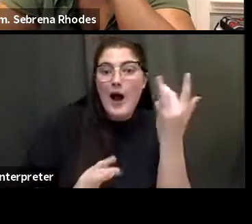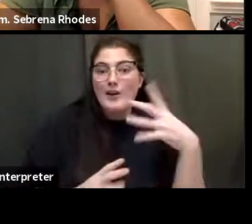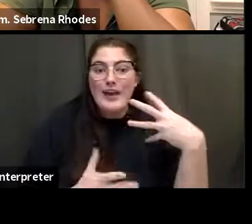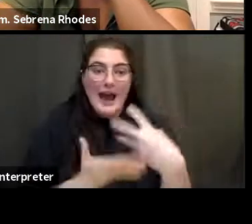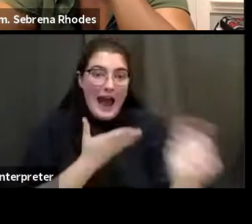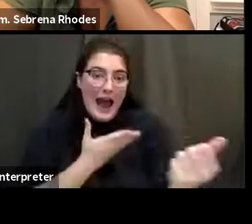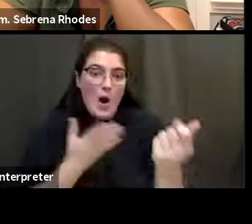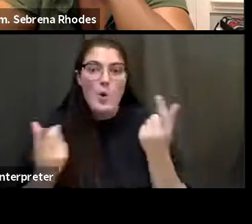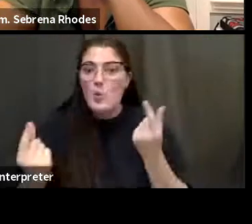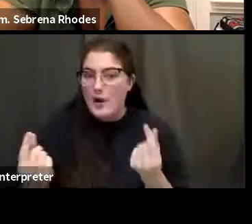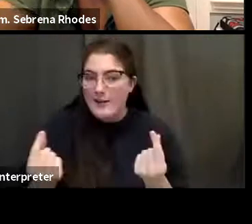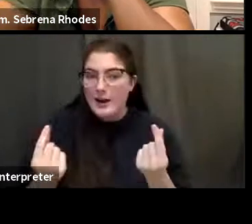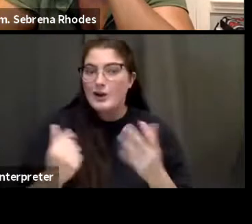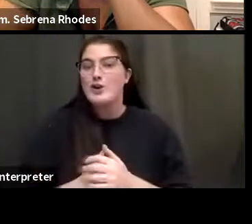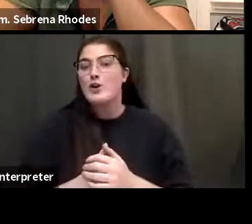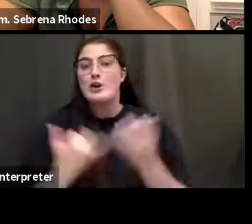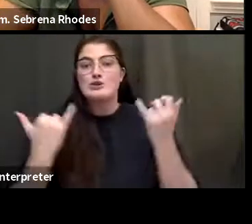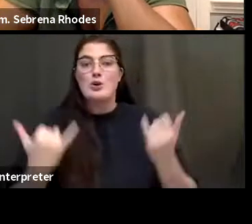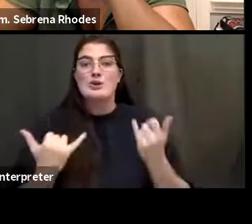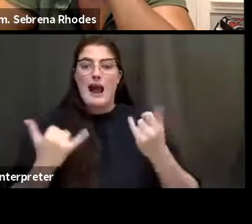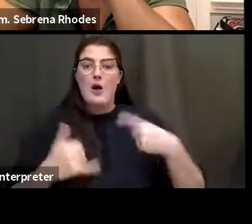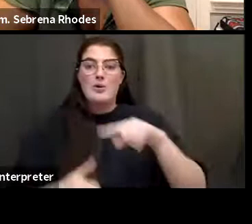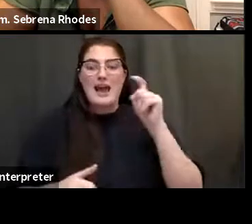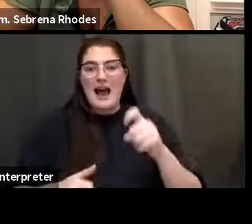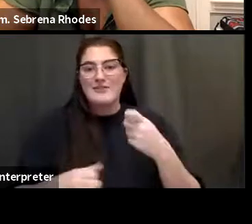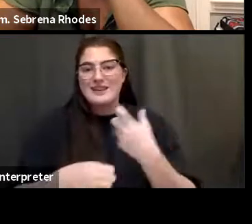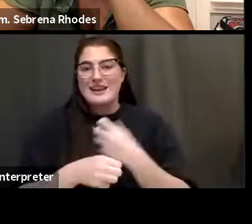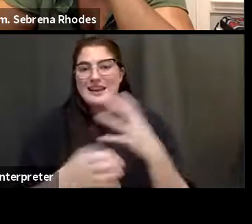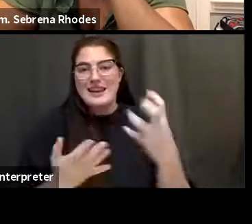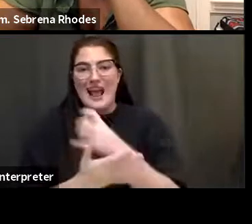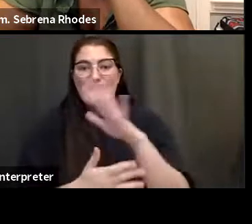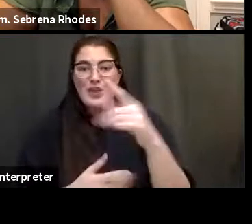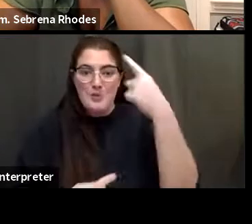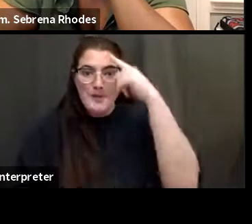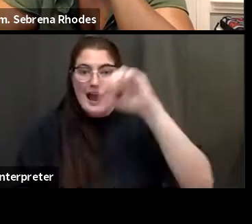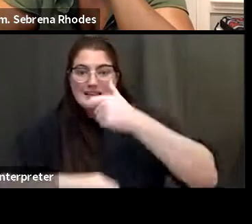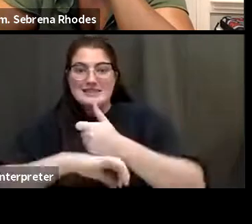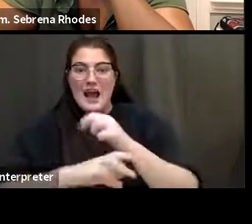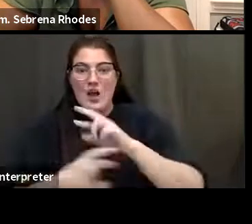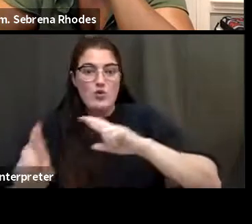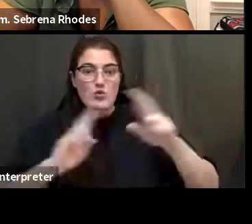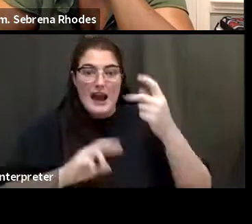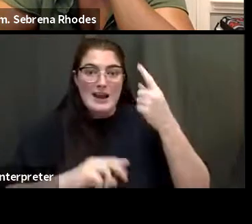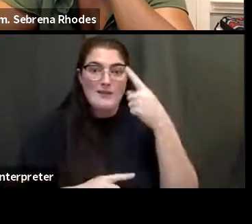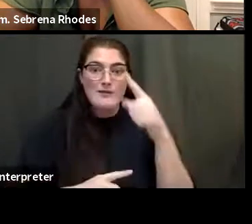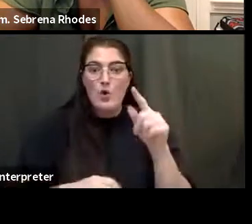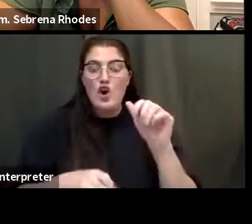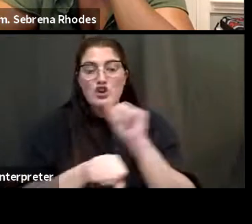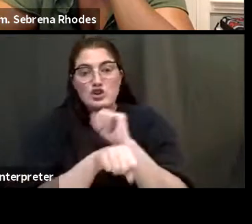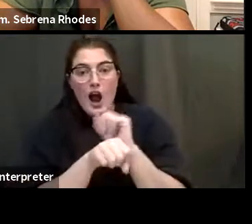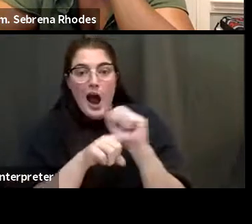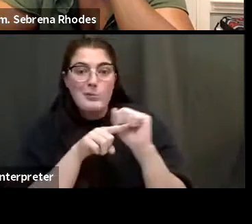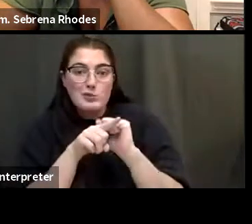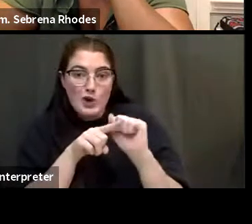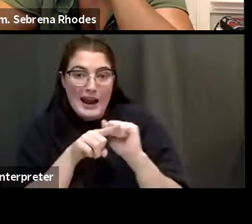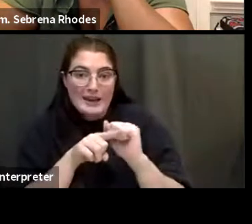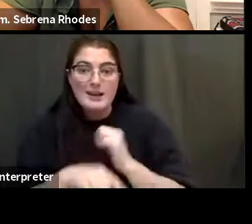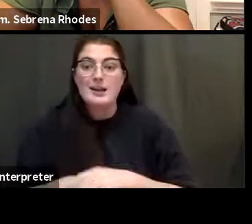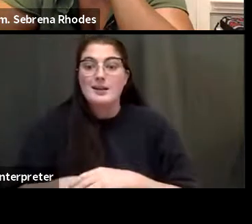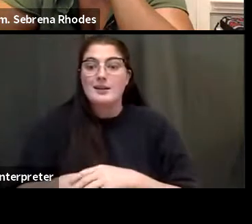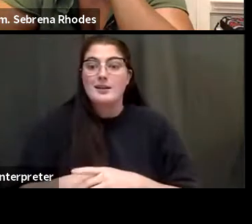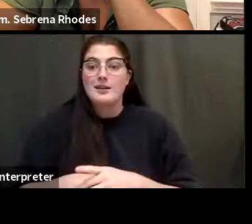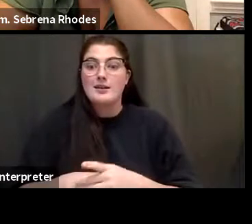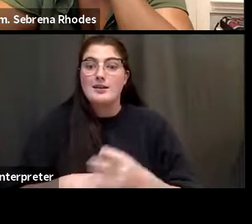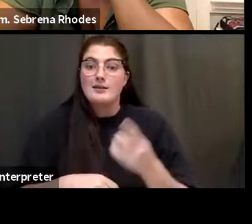do? So now we have to get their mindset ready for job training, because if we're going to make